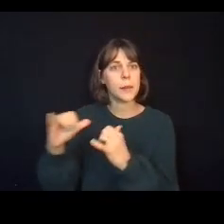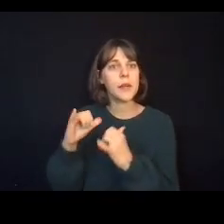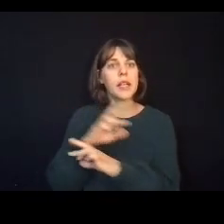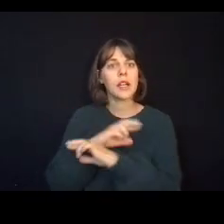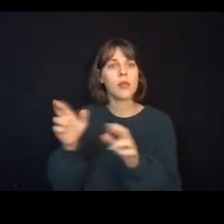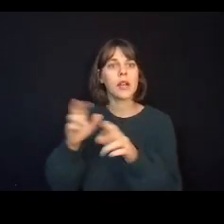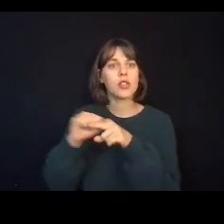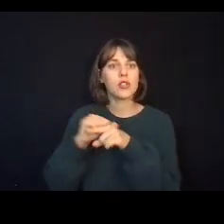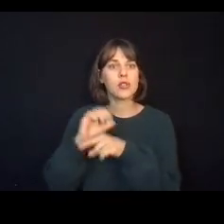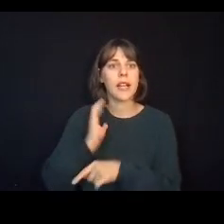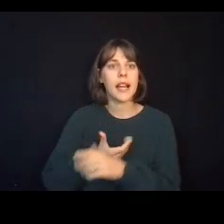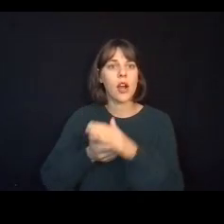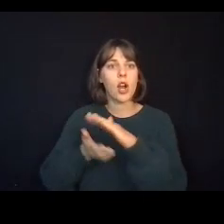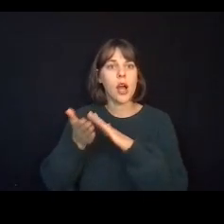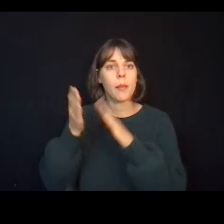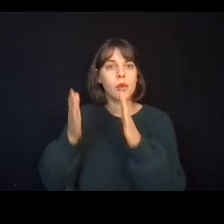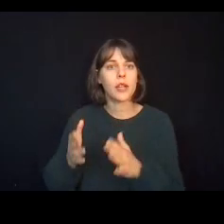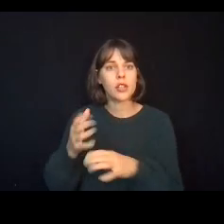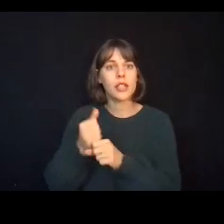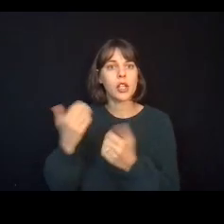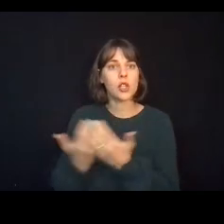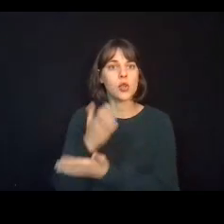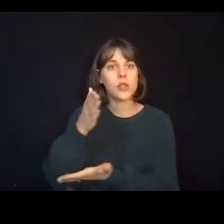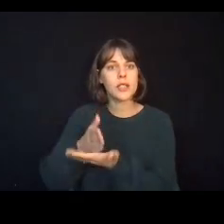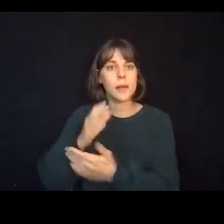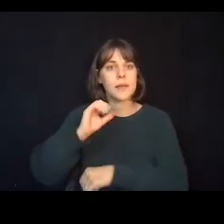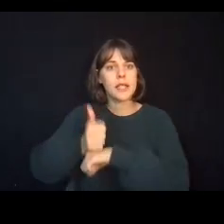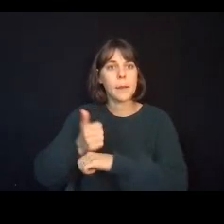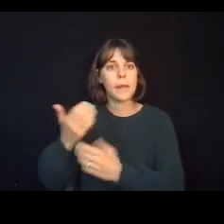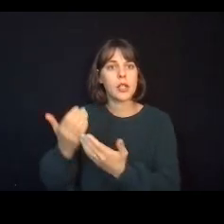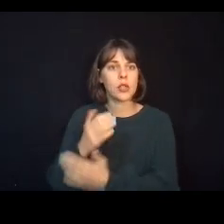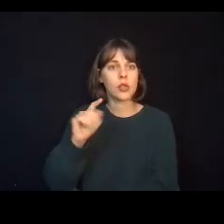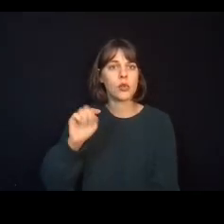operators and get that new stop implemented there at the new terminal.